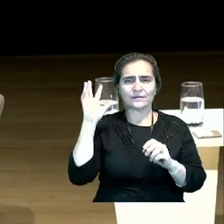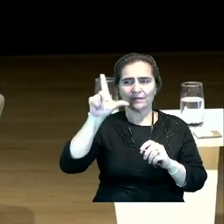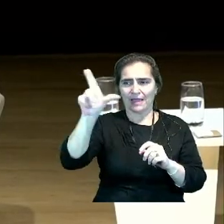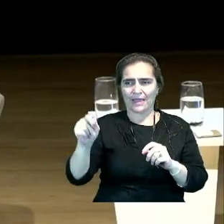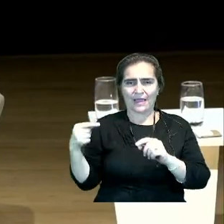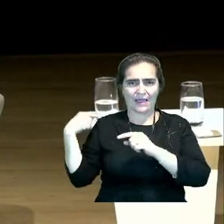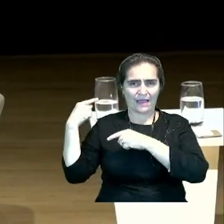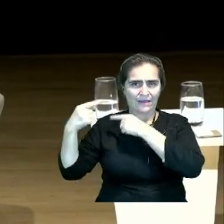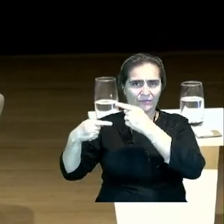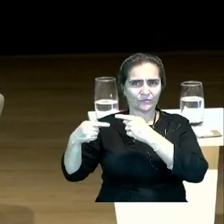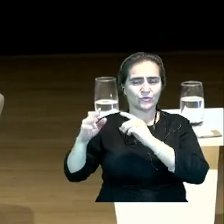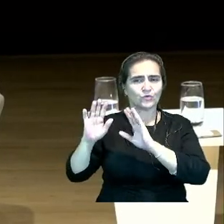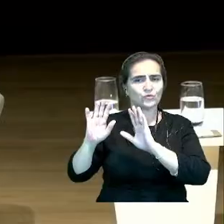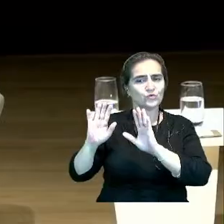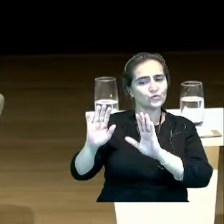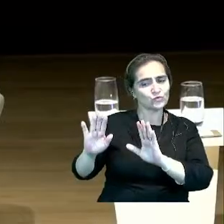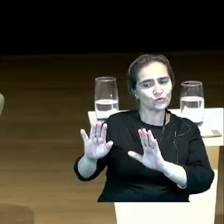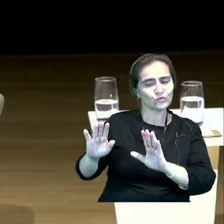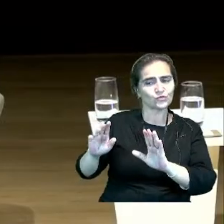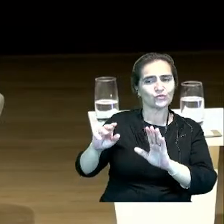these people, I come with other